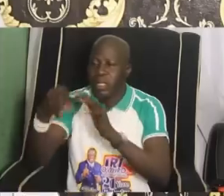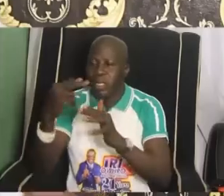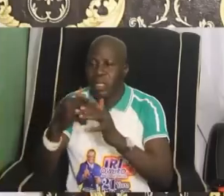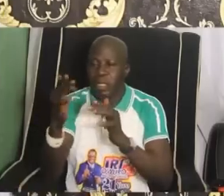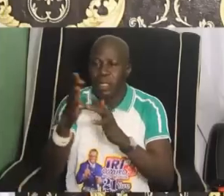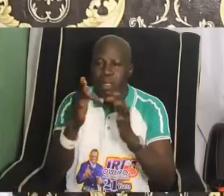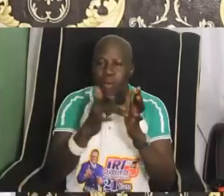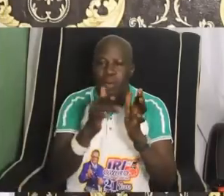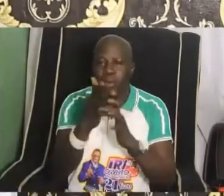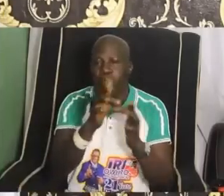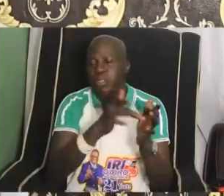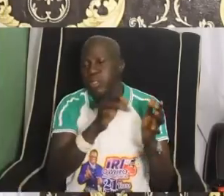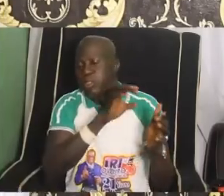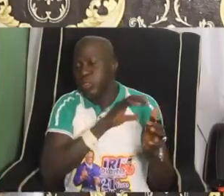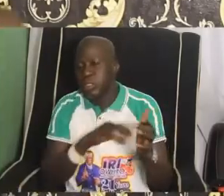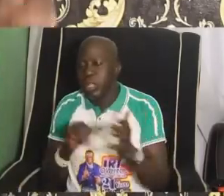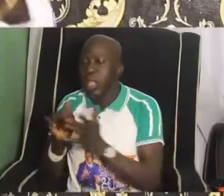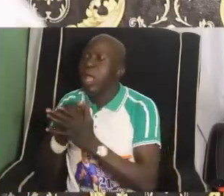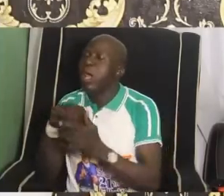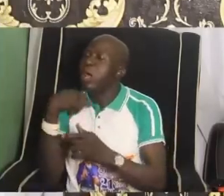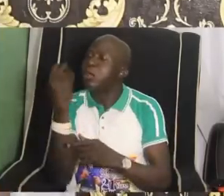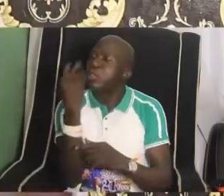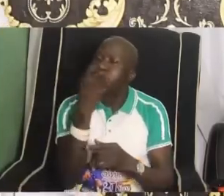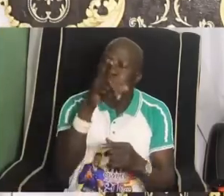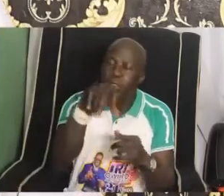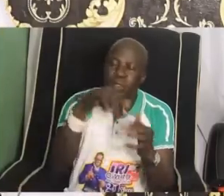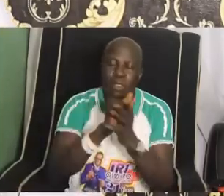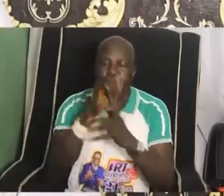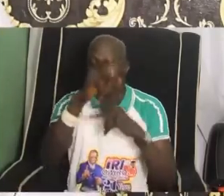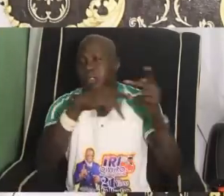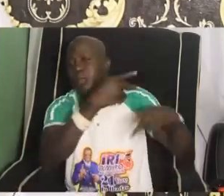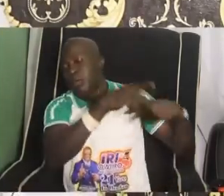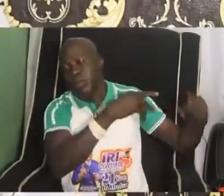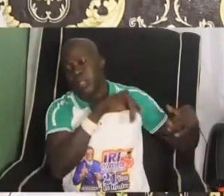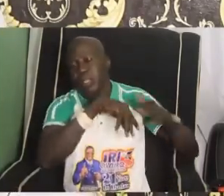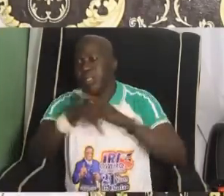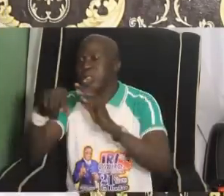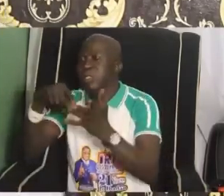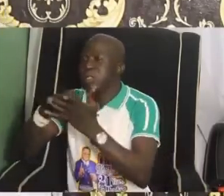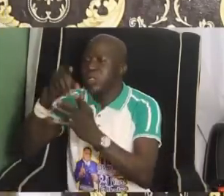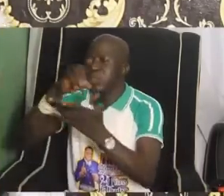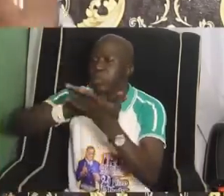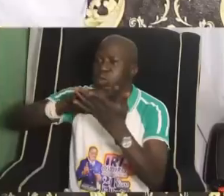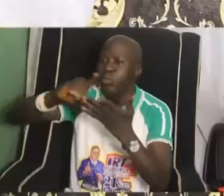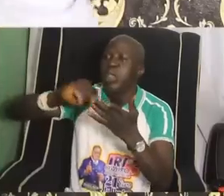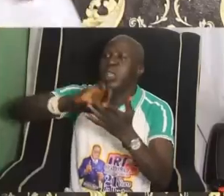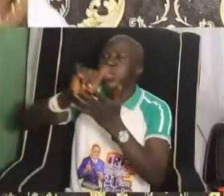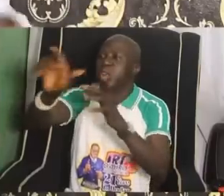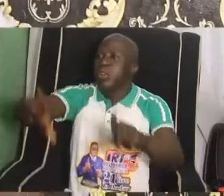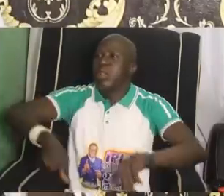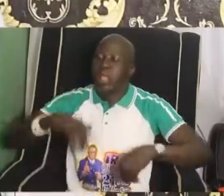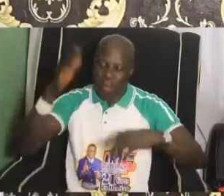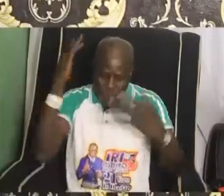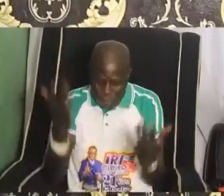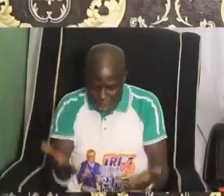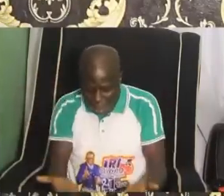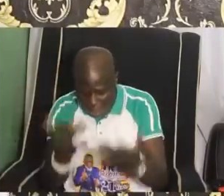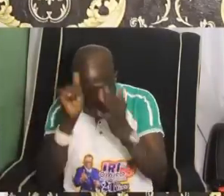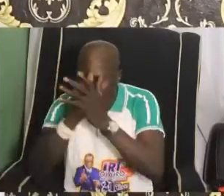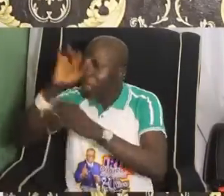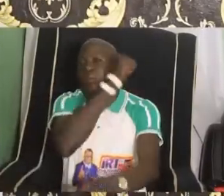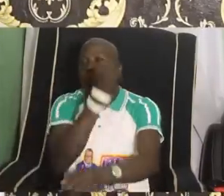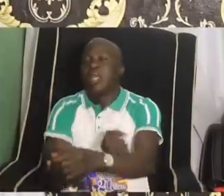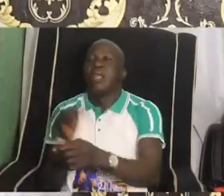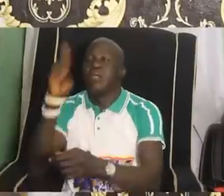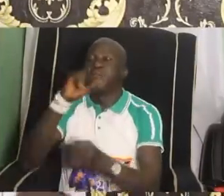in the name of Jesus. Mo so asotele. I prophesy. Yo. In this week. Your life will rise.